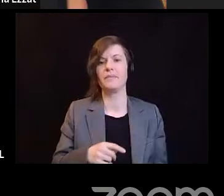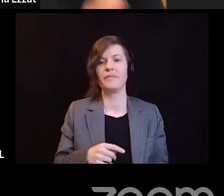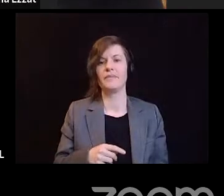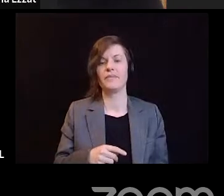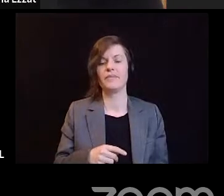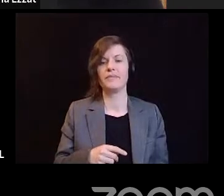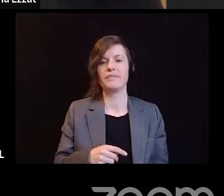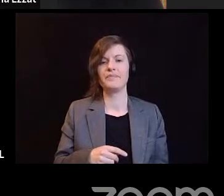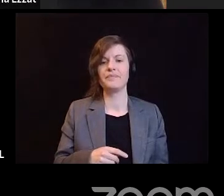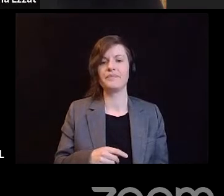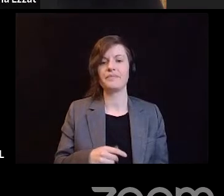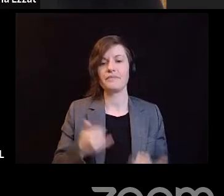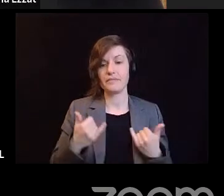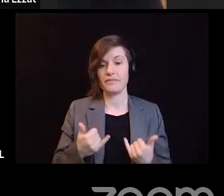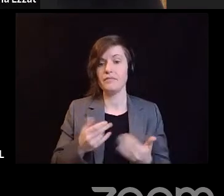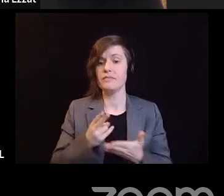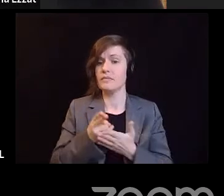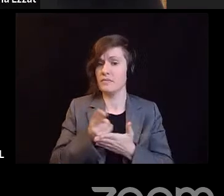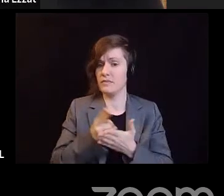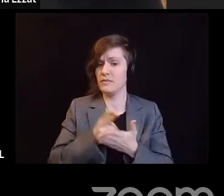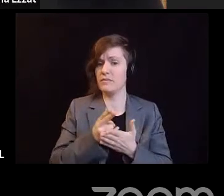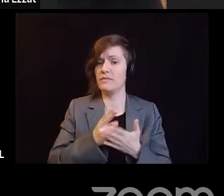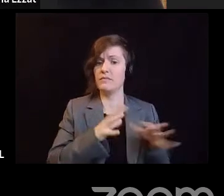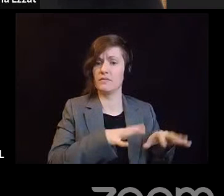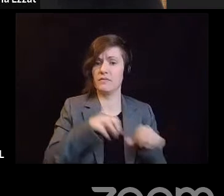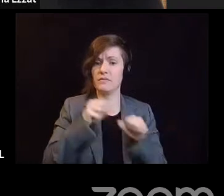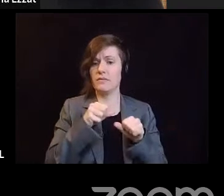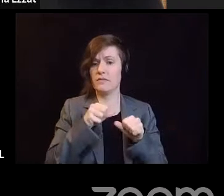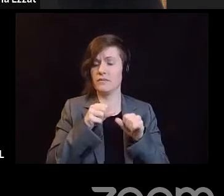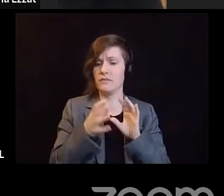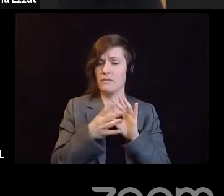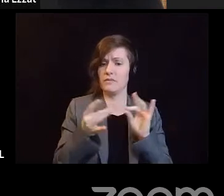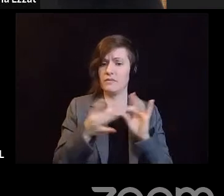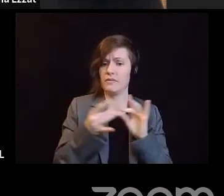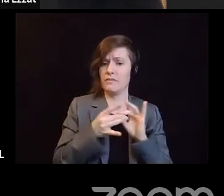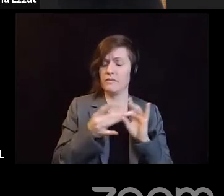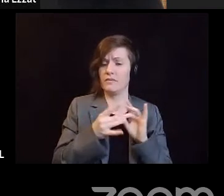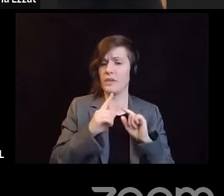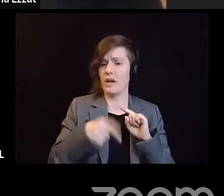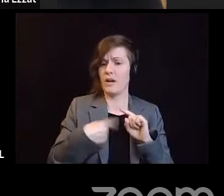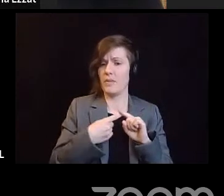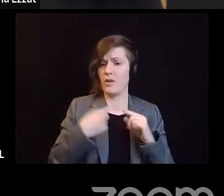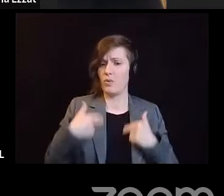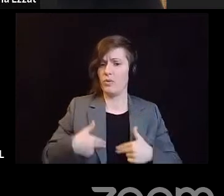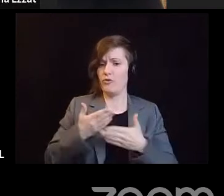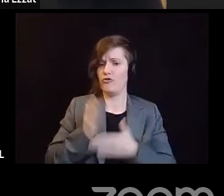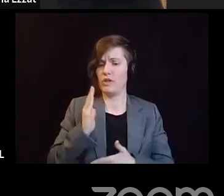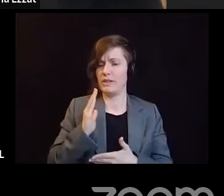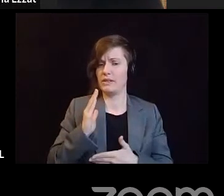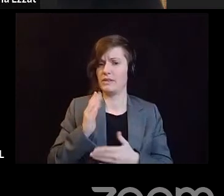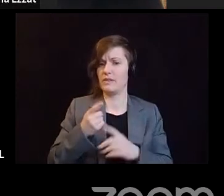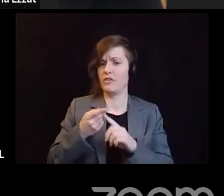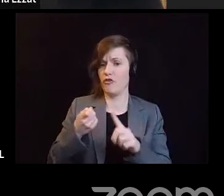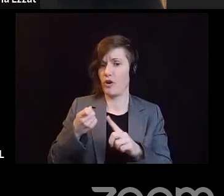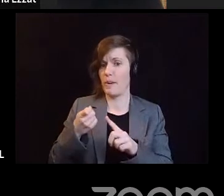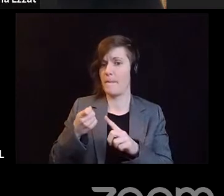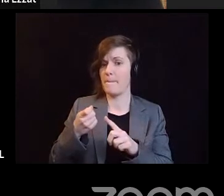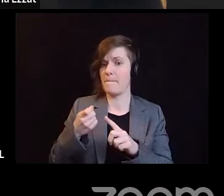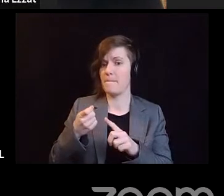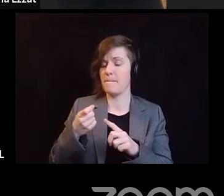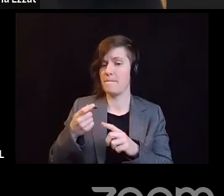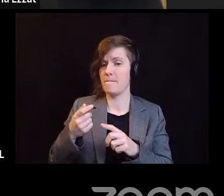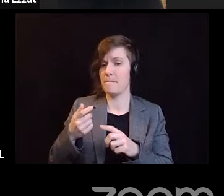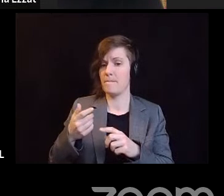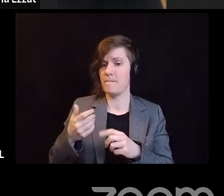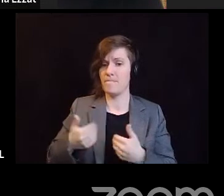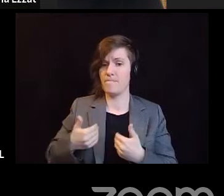human rights rhetoric and of human rights principles amongst Muslim Brotherhood rank and file, and amongst some of the senior leaders as